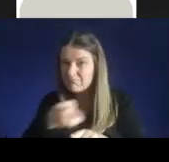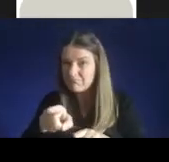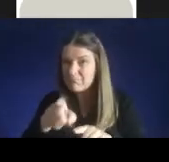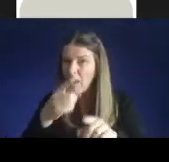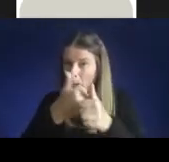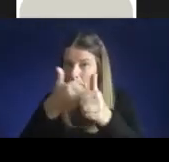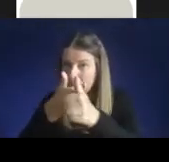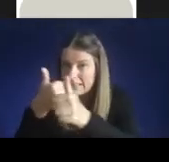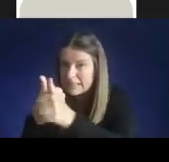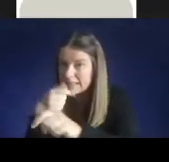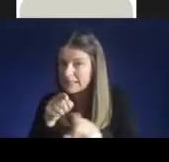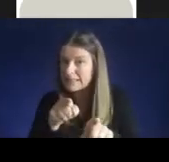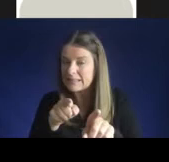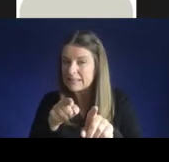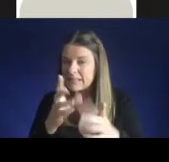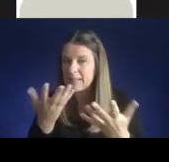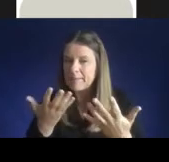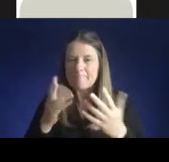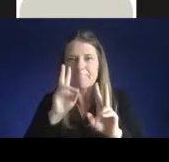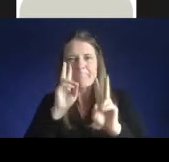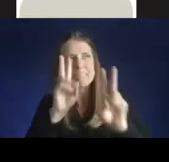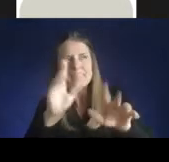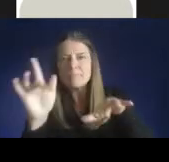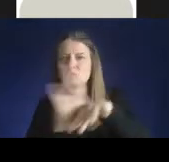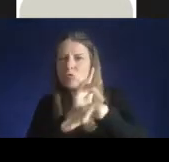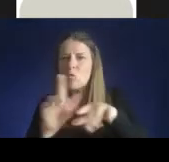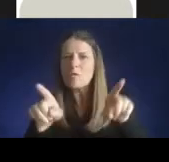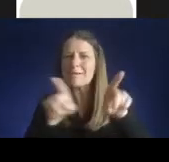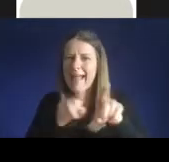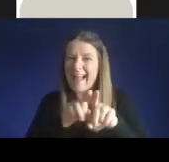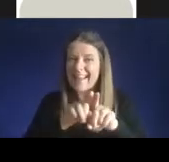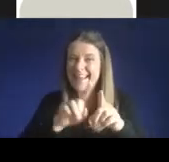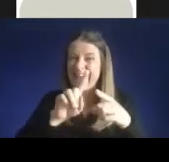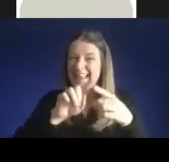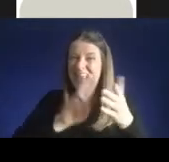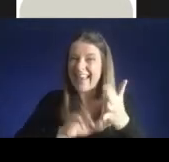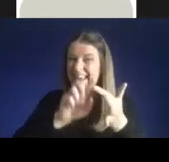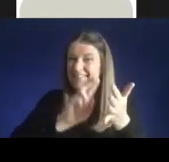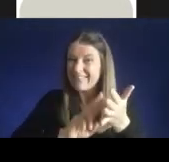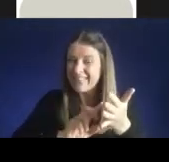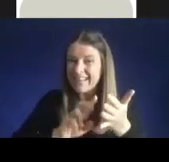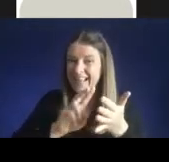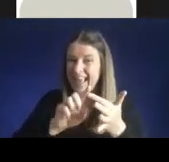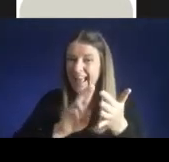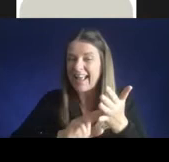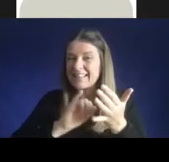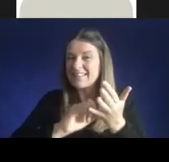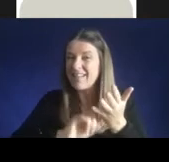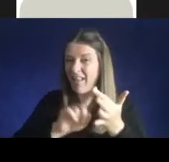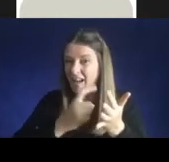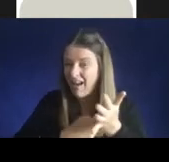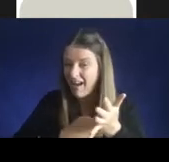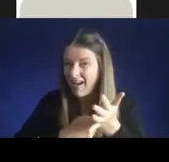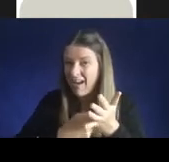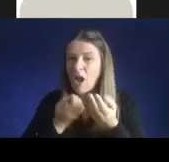We looked at shows like What I Want My Words to Do to You by Eve Ensler, the documentary film